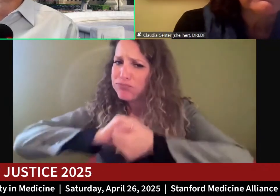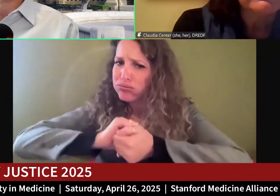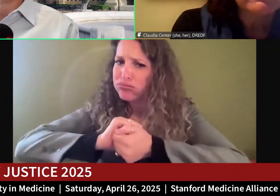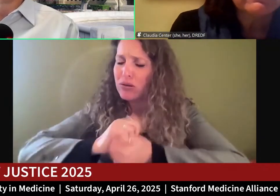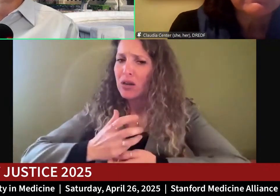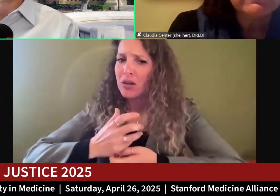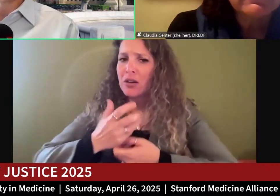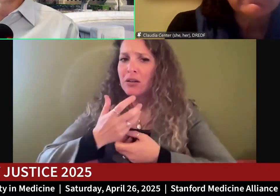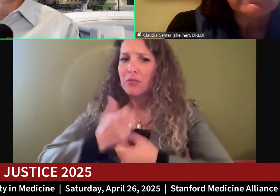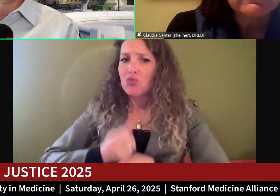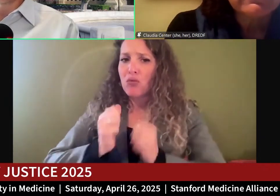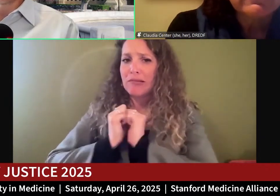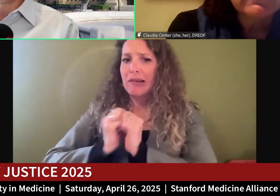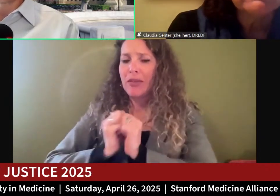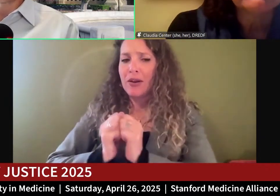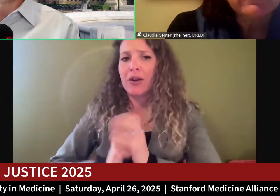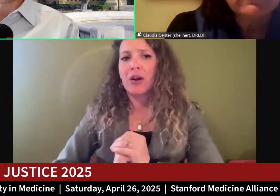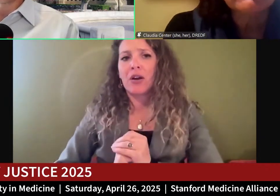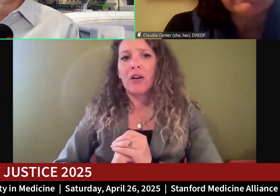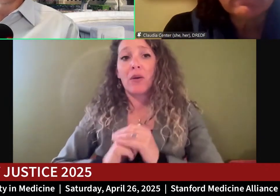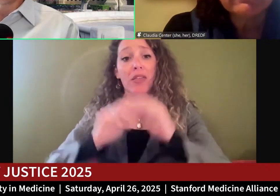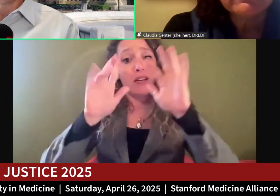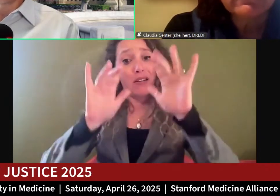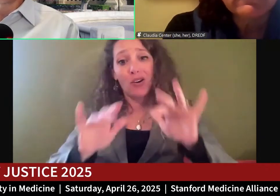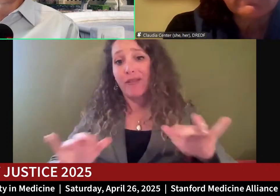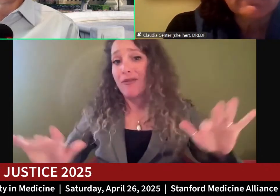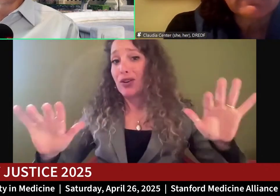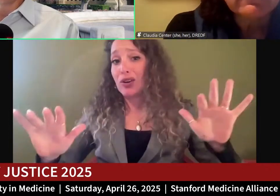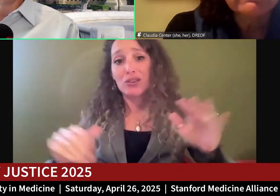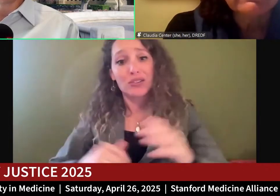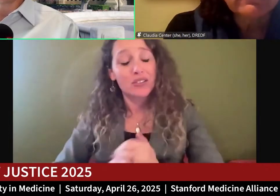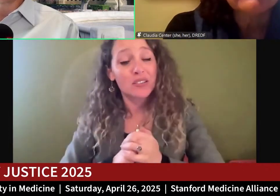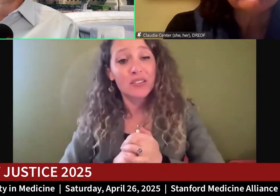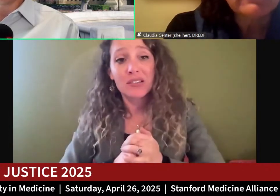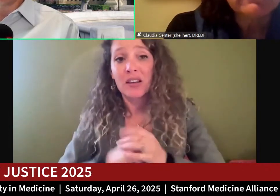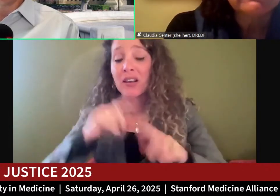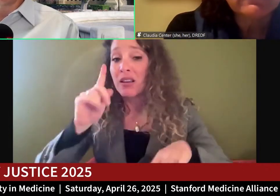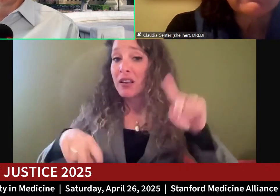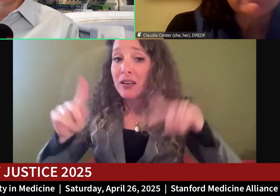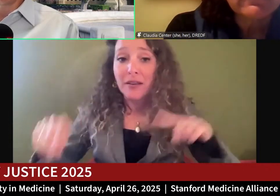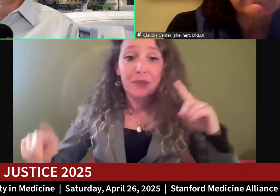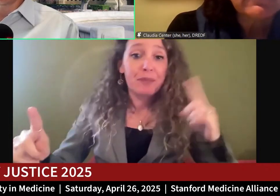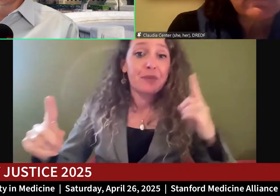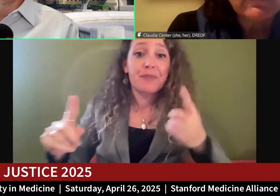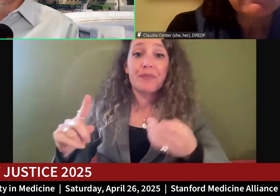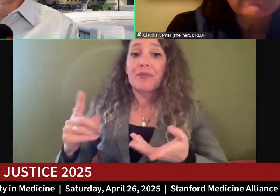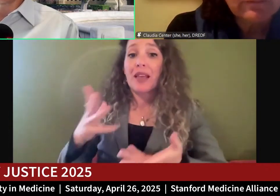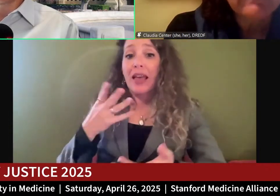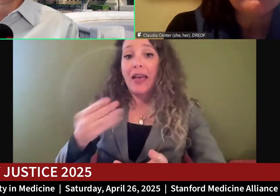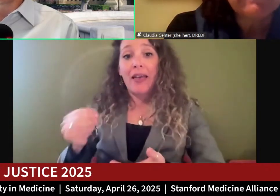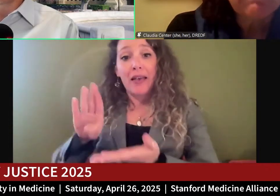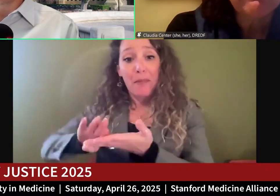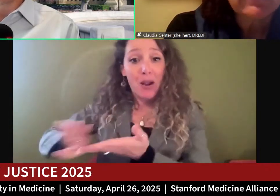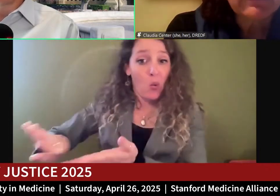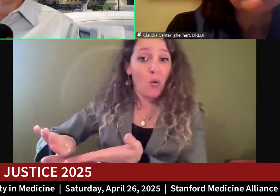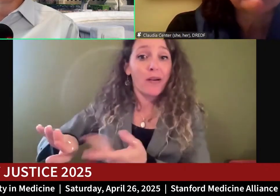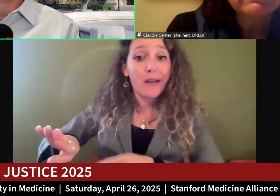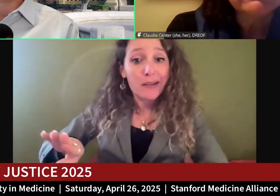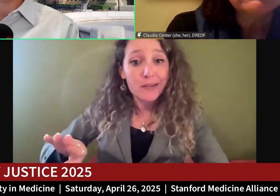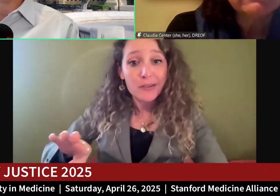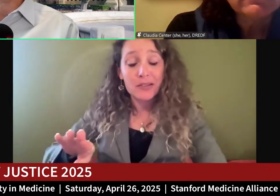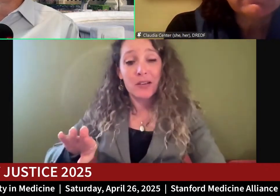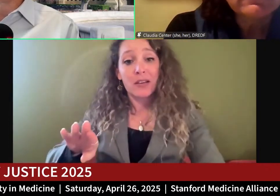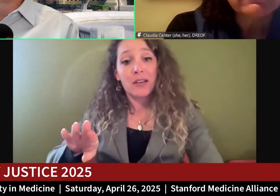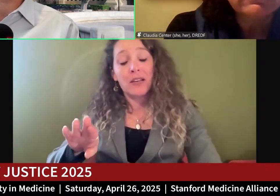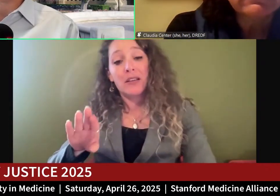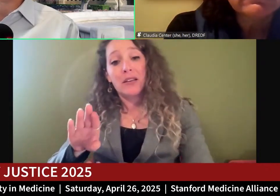our um, diverse the diverse and minoritized groups. I've